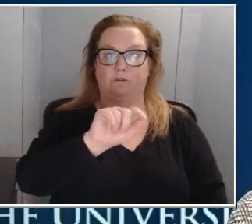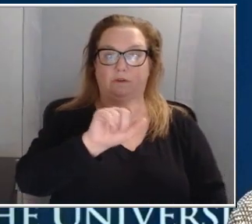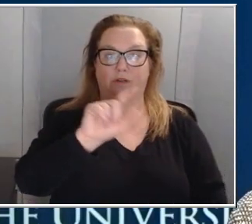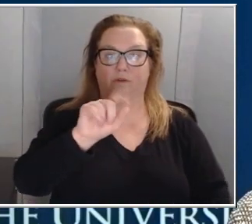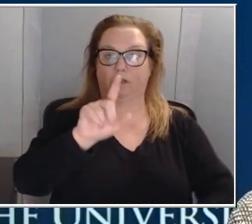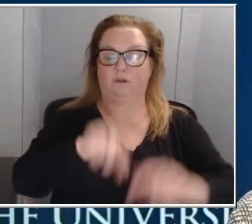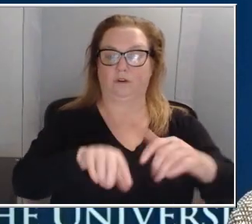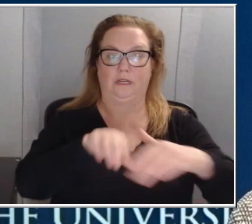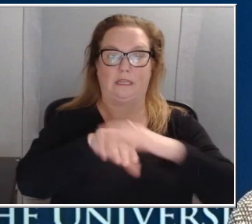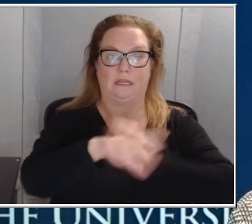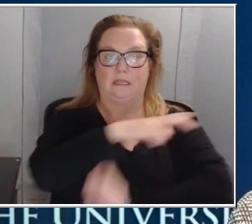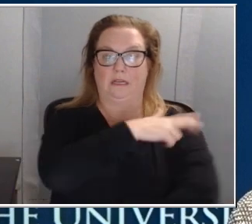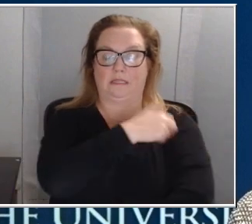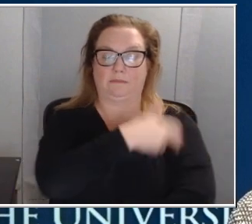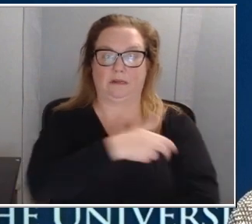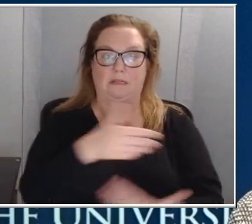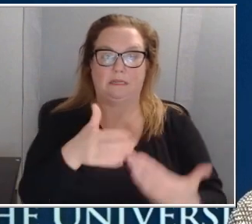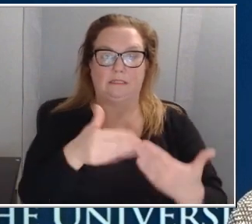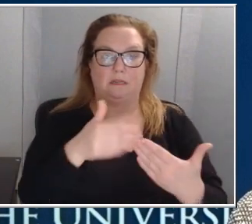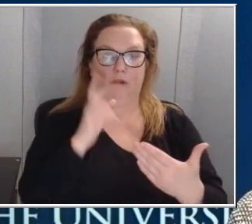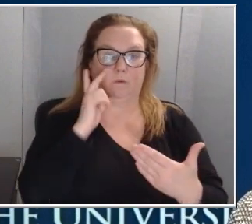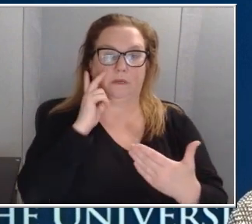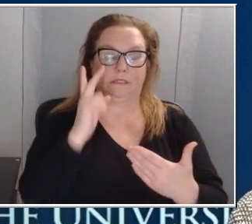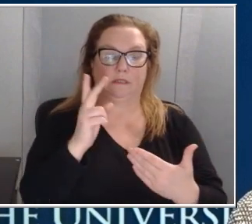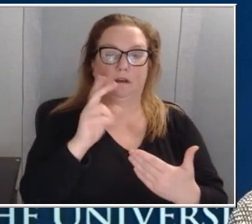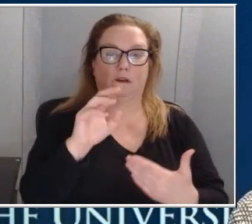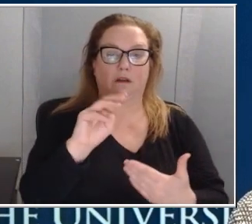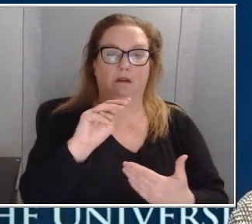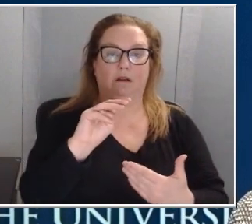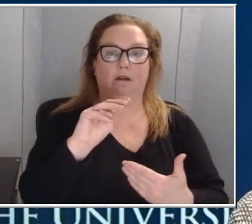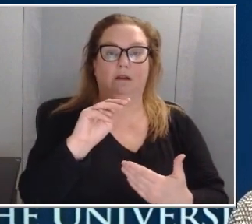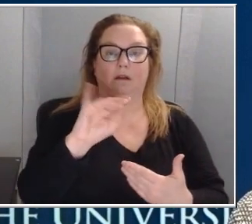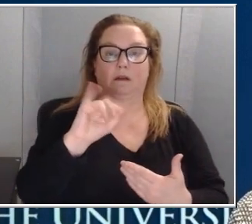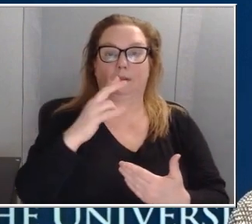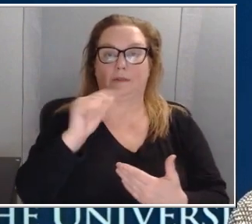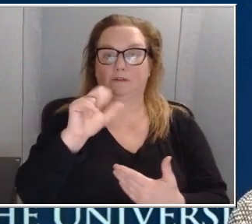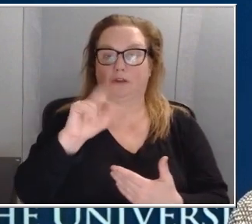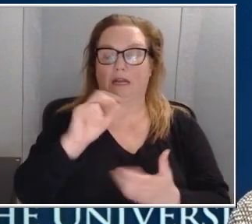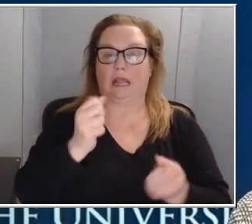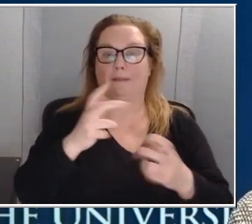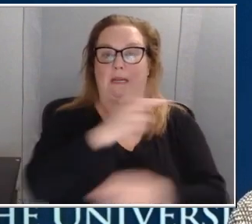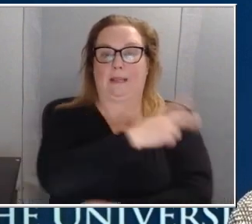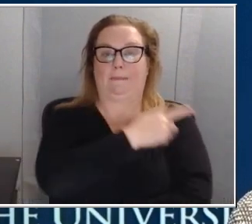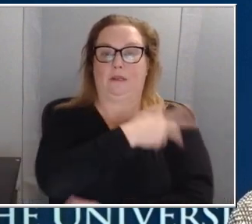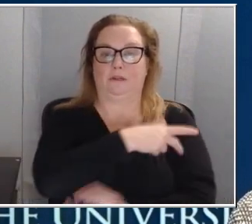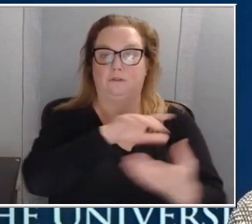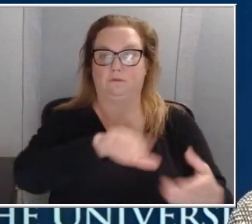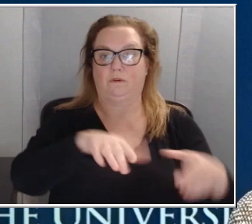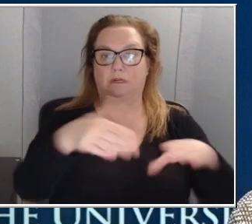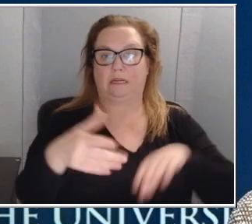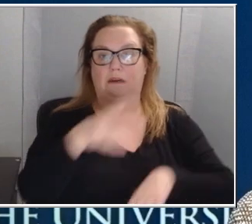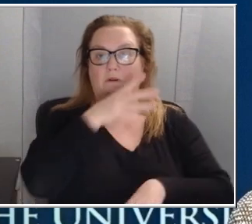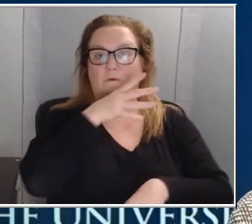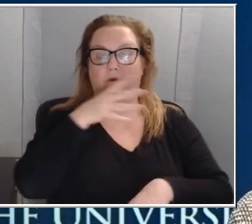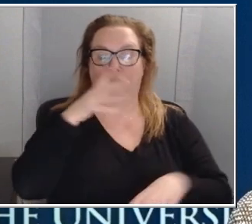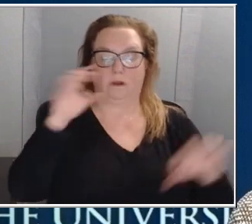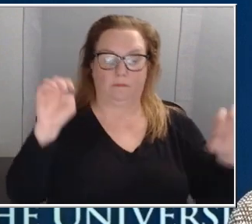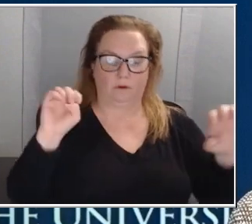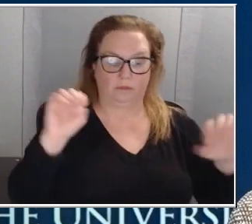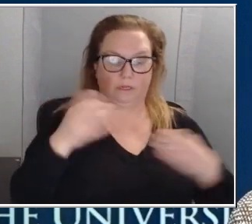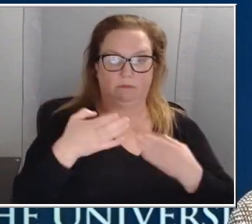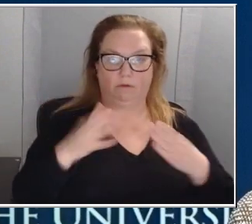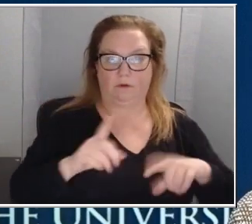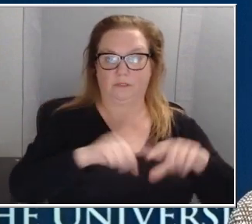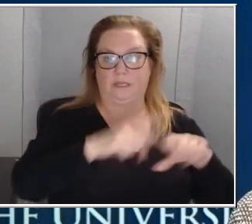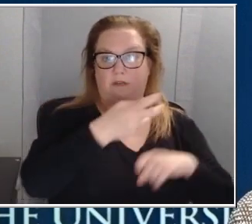the hospital easily. And we saw the data from the Mission Control app of how many patients were dying in rural emergency rooms because they couldn't get transferred to